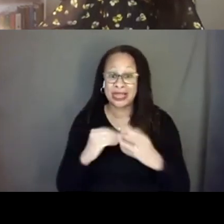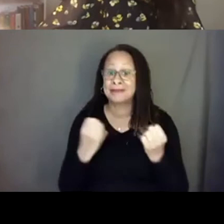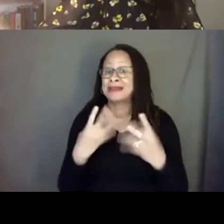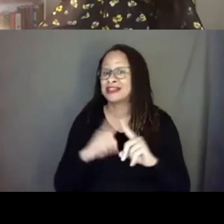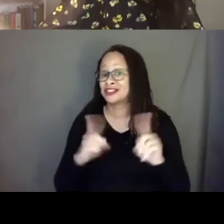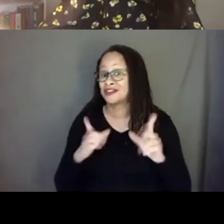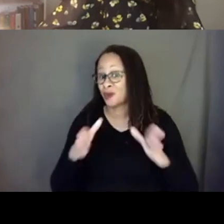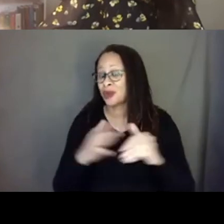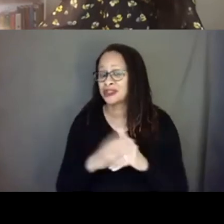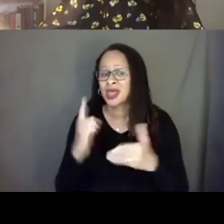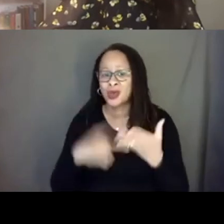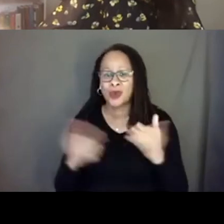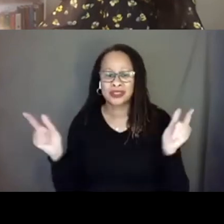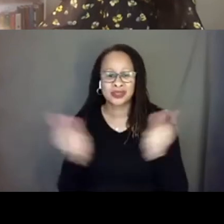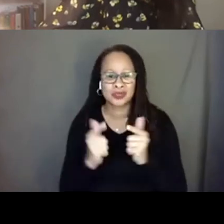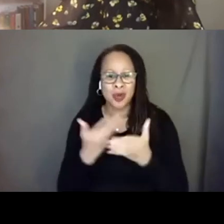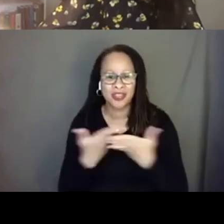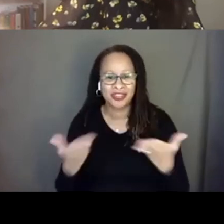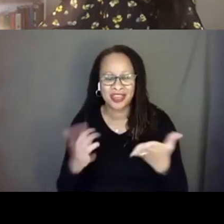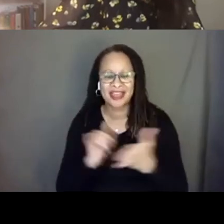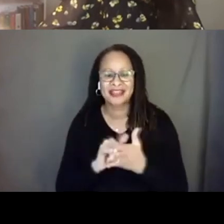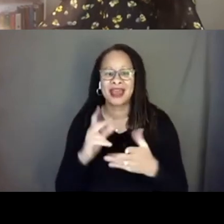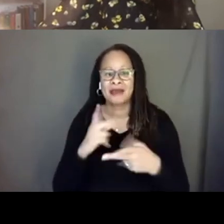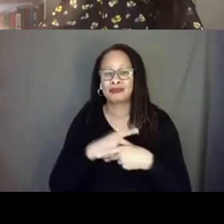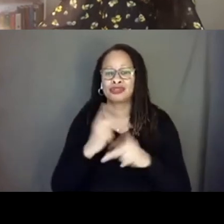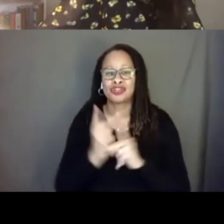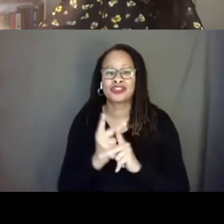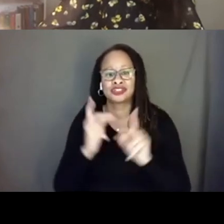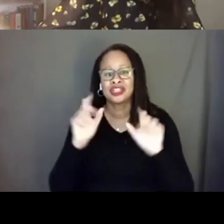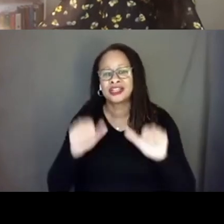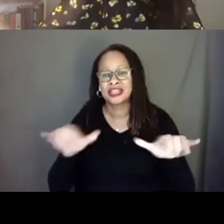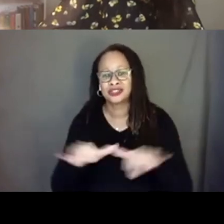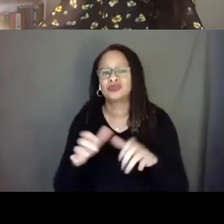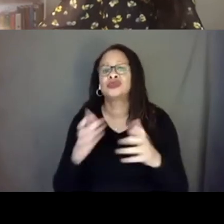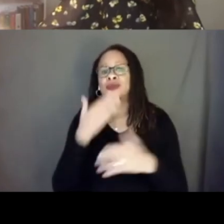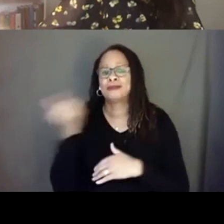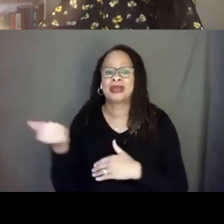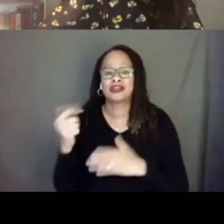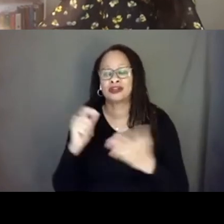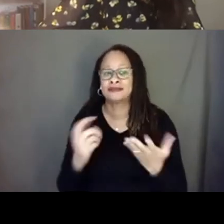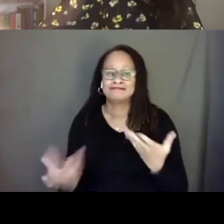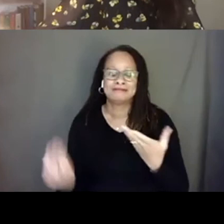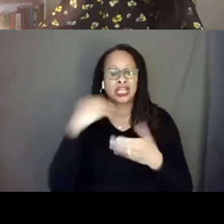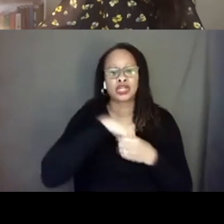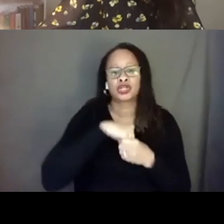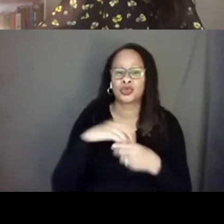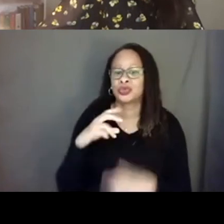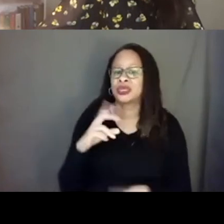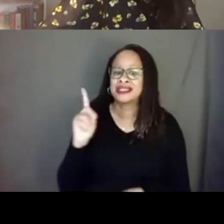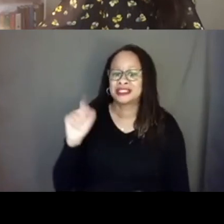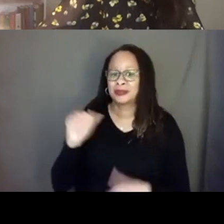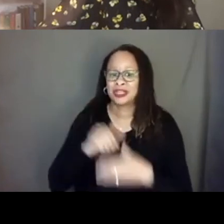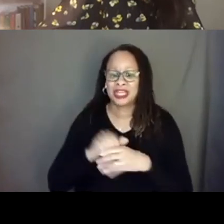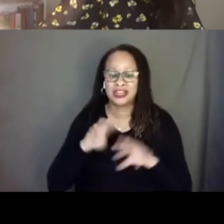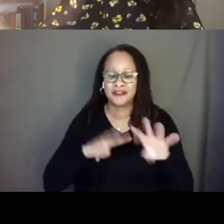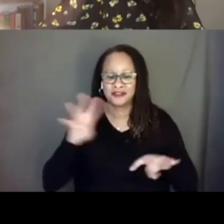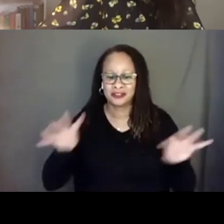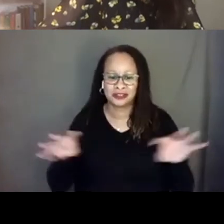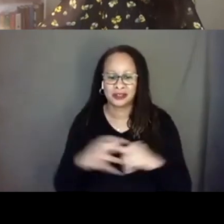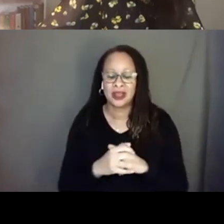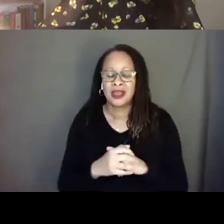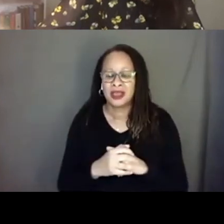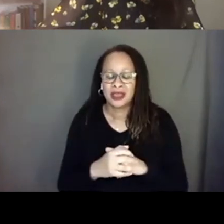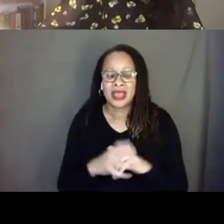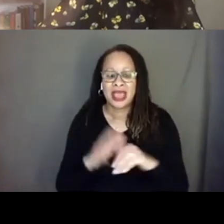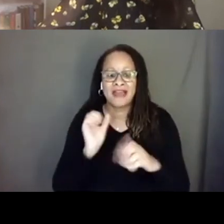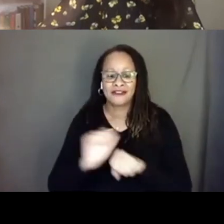What's a small thing that productions can do to better implement disability in their diversity efforts? I'd love to take a shot at this. So,